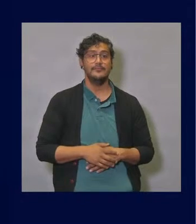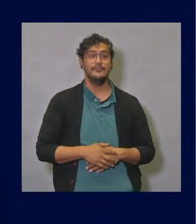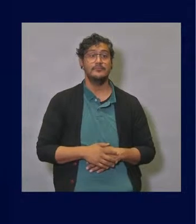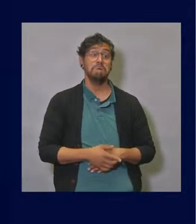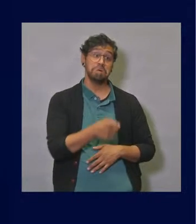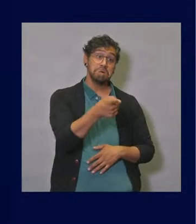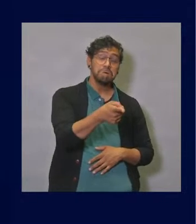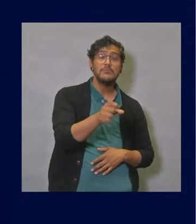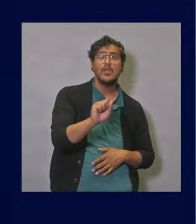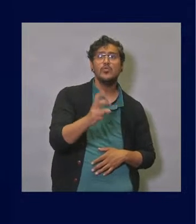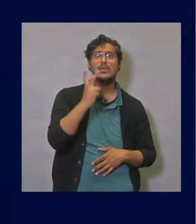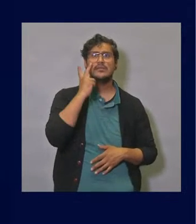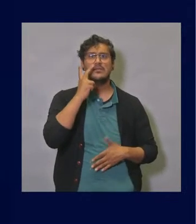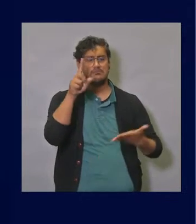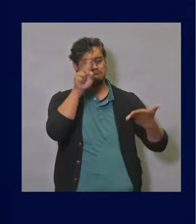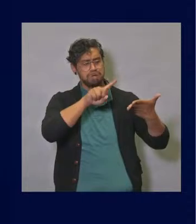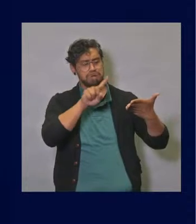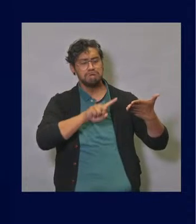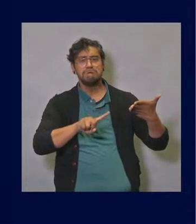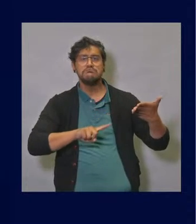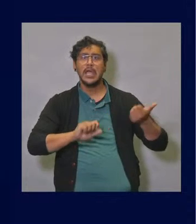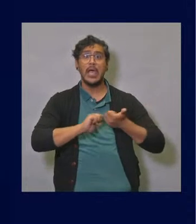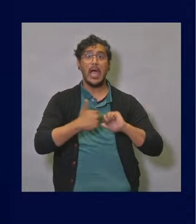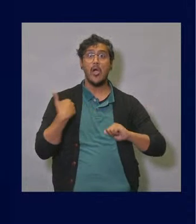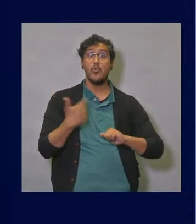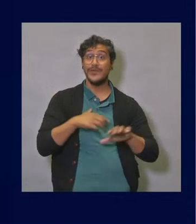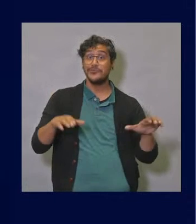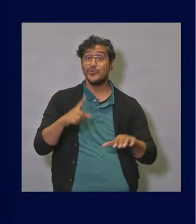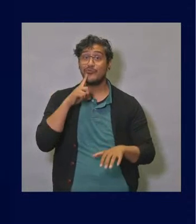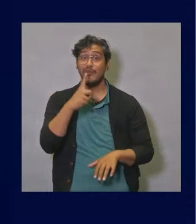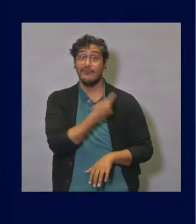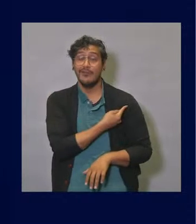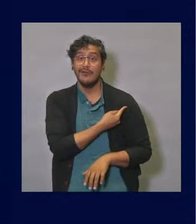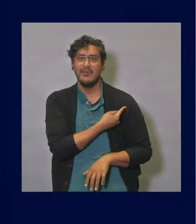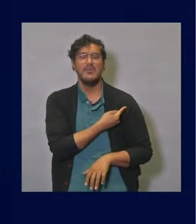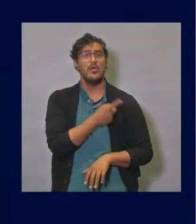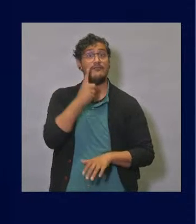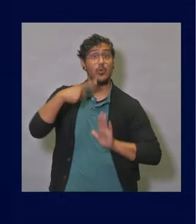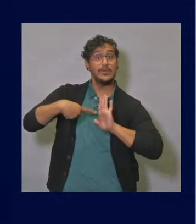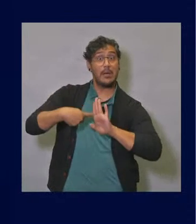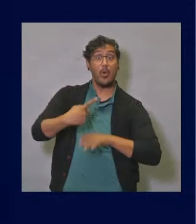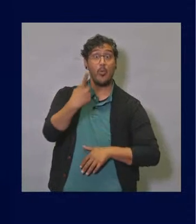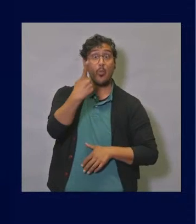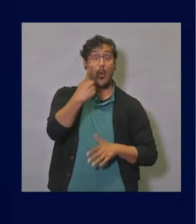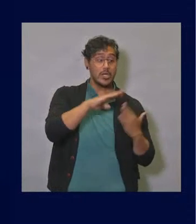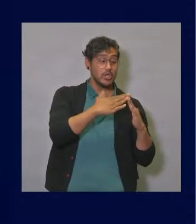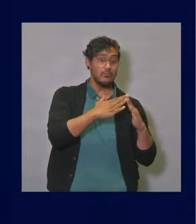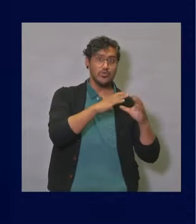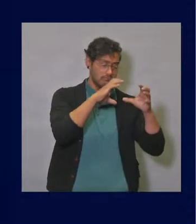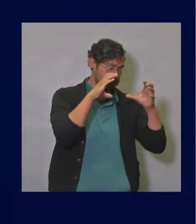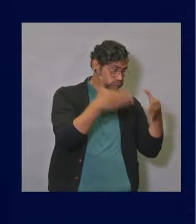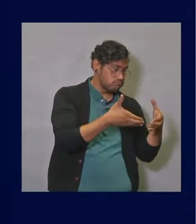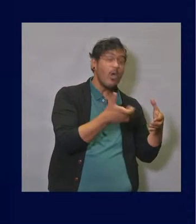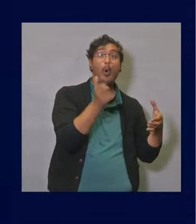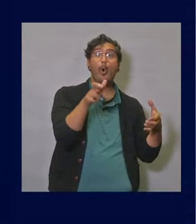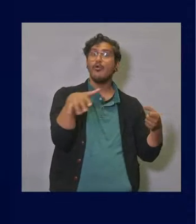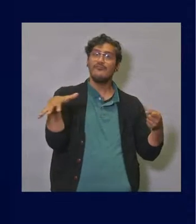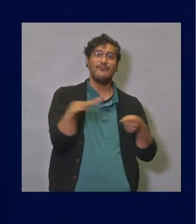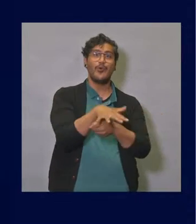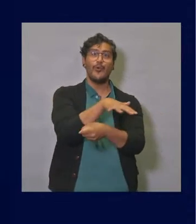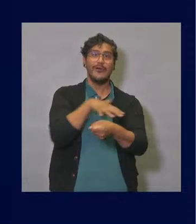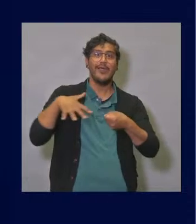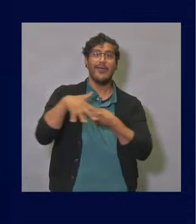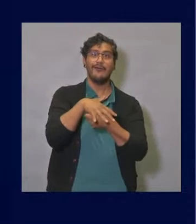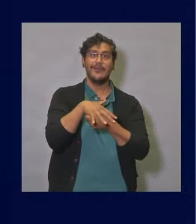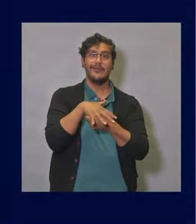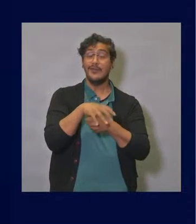our vaccination efforts in many different ways. You can look at one community or you could look at the entire county. You can show a